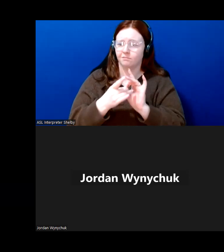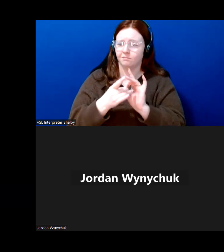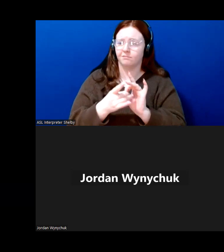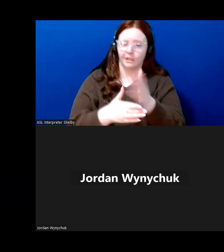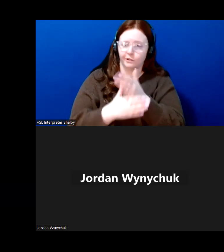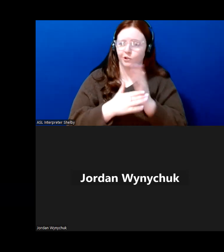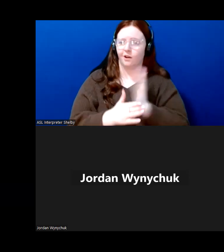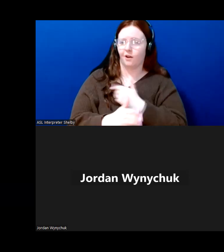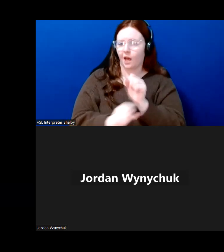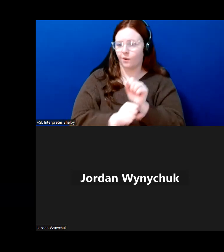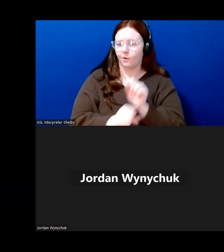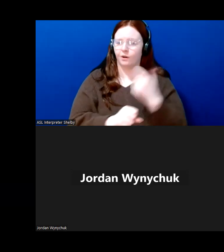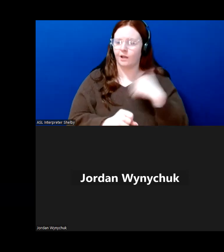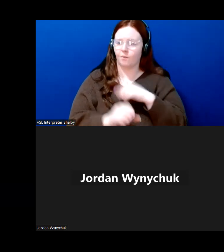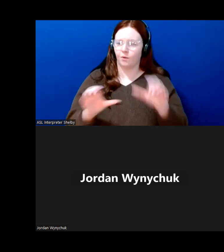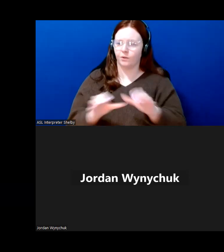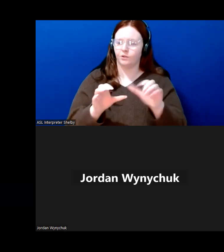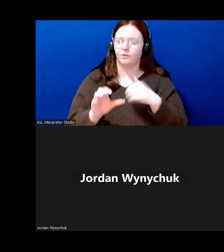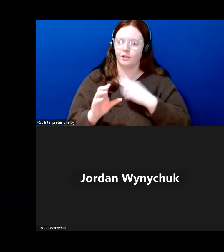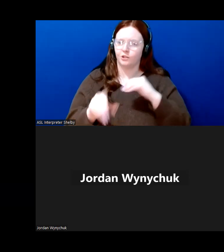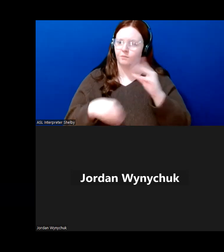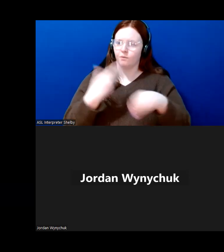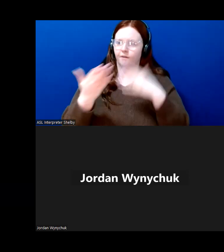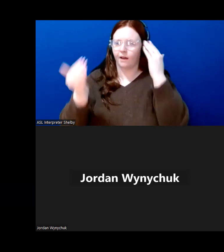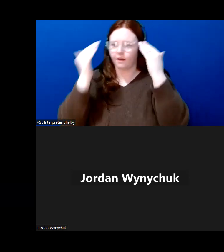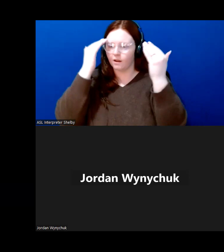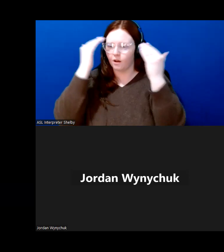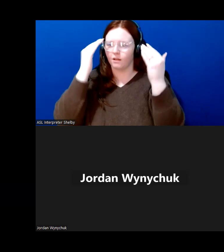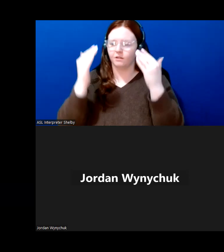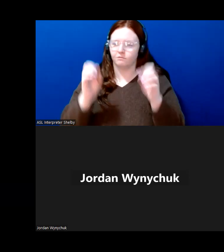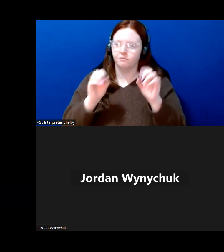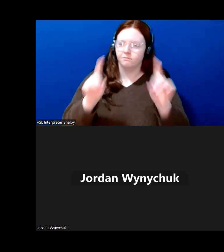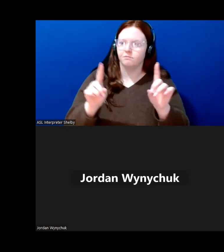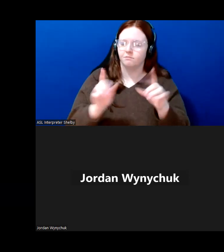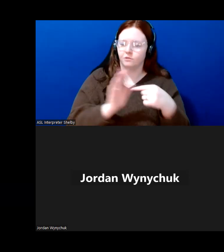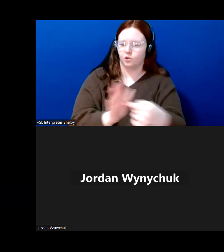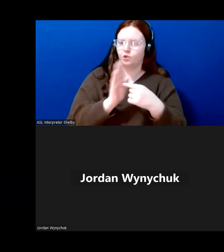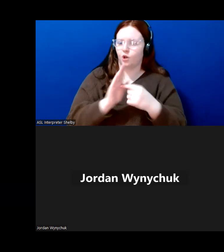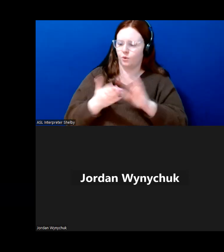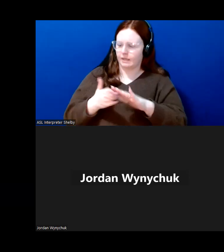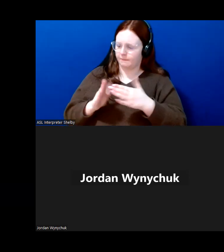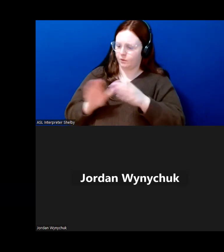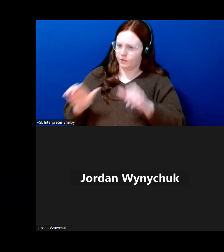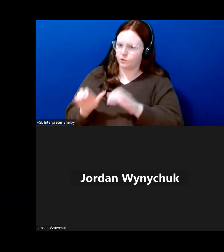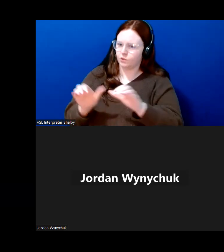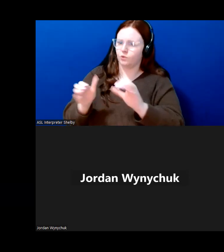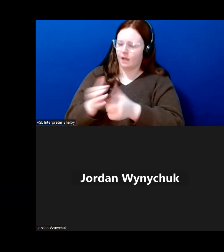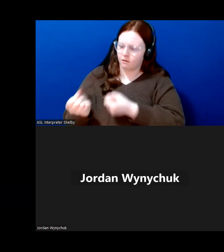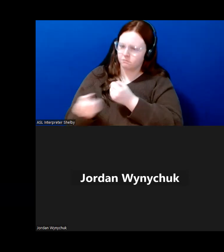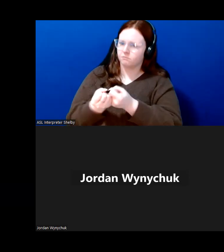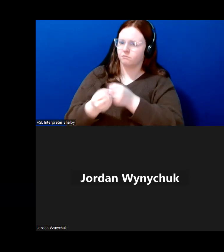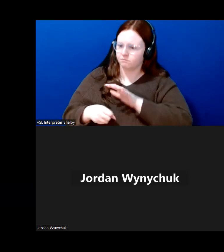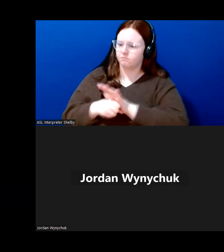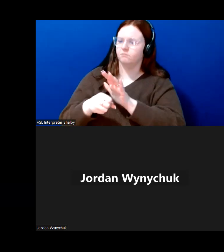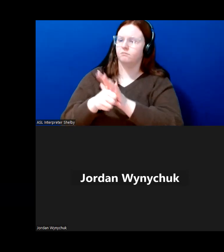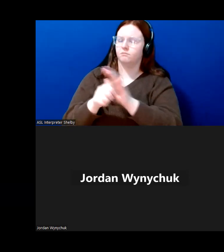doing and give people the knowledge to show exactly what the community is about, what we're trying to do, and really